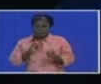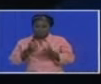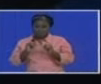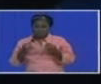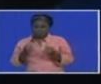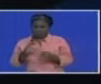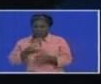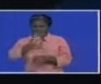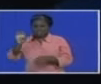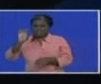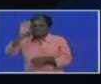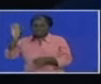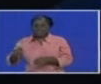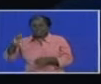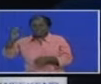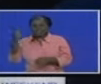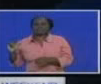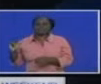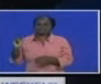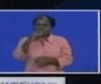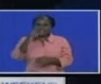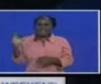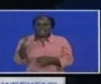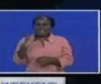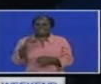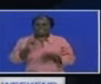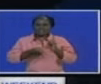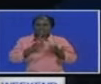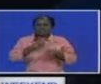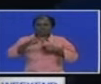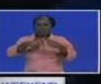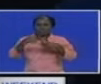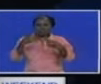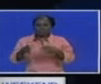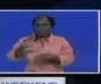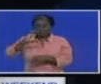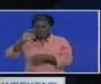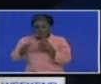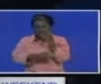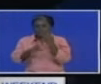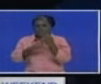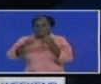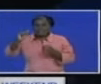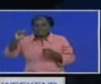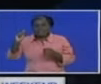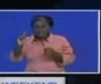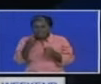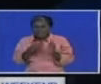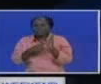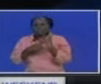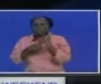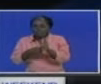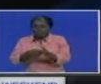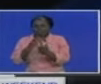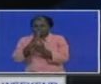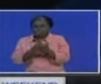In the East African, Kenya Airways Classic Rally continued today here in the county, and Kenya was able to stage a special round in Athi